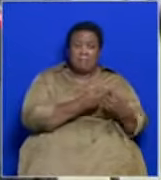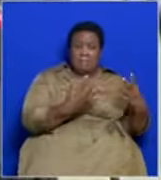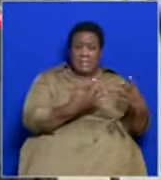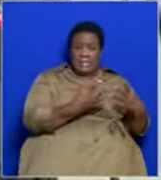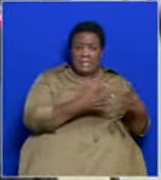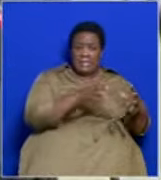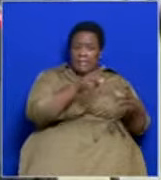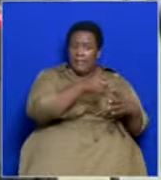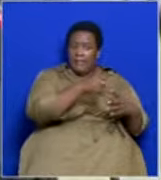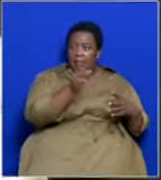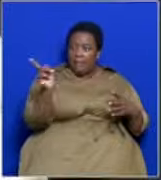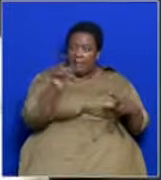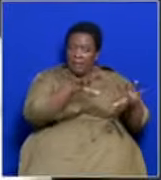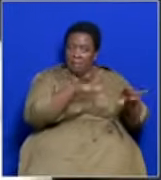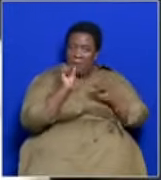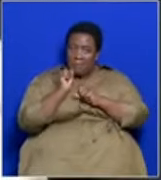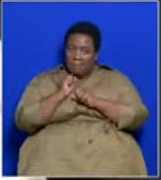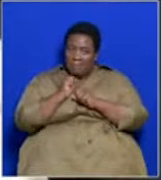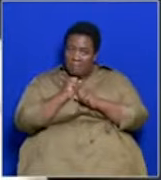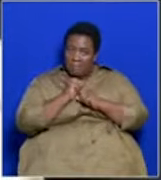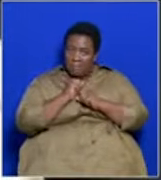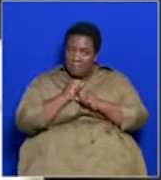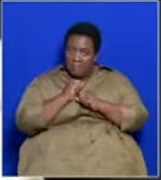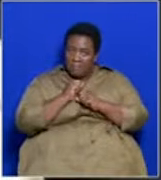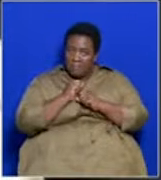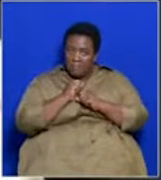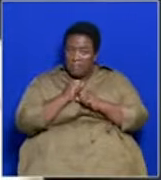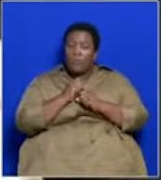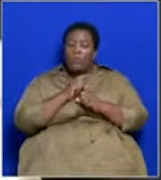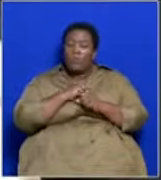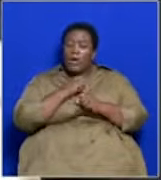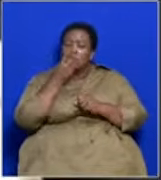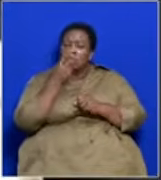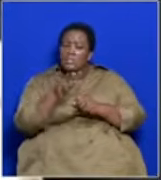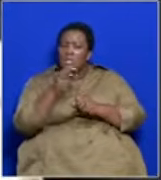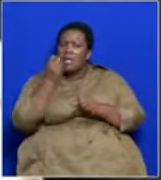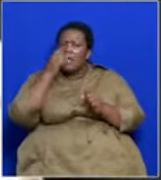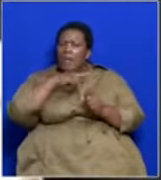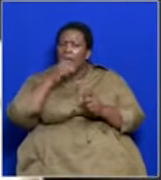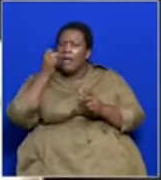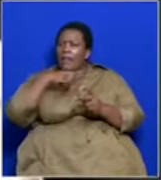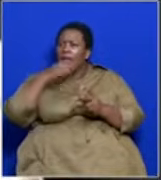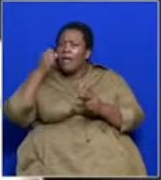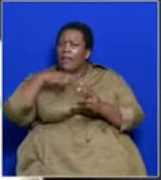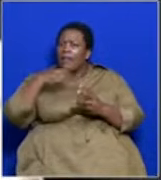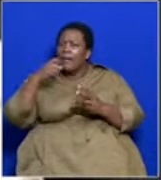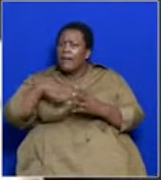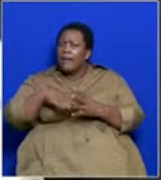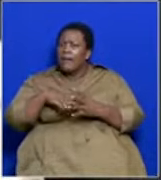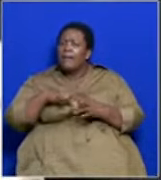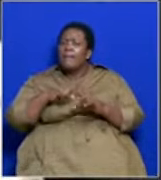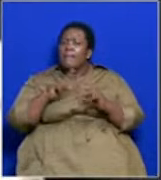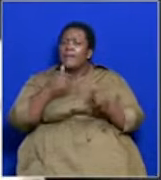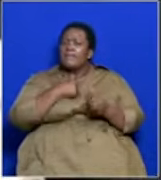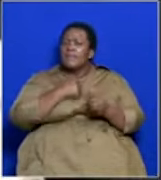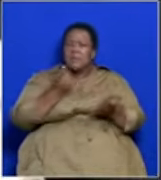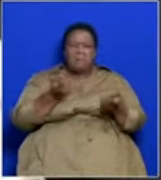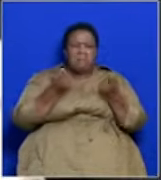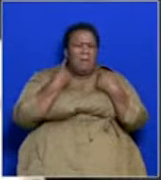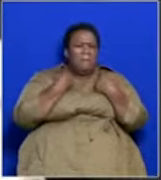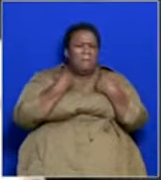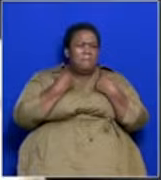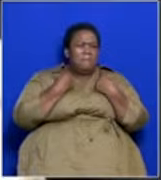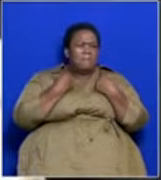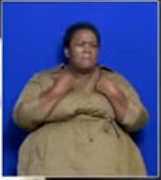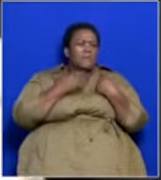because of the entries that they have made. I don't understand how the prosecution